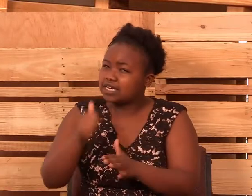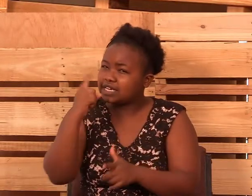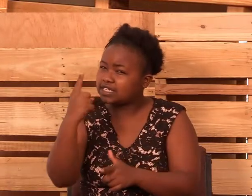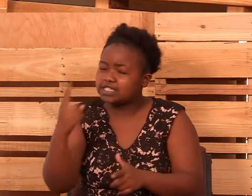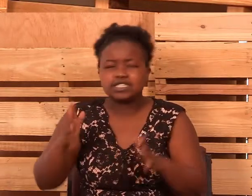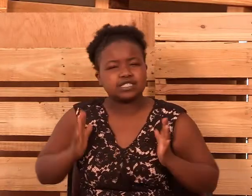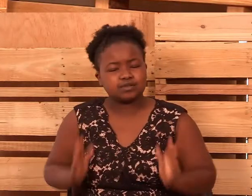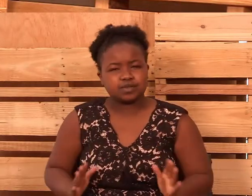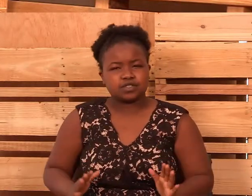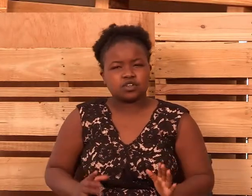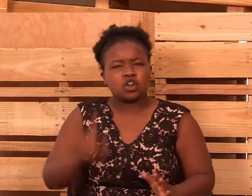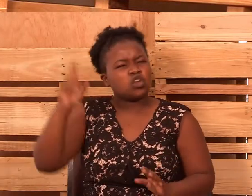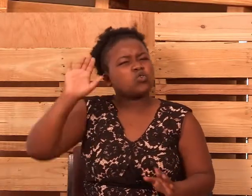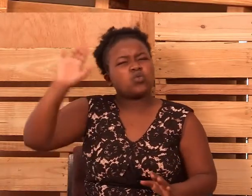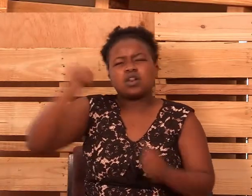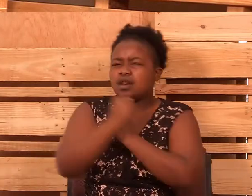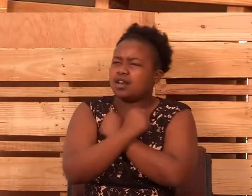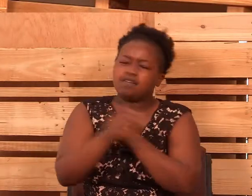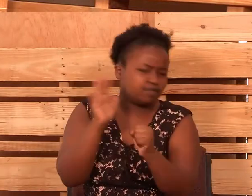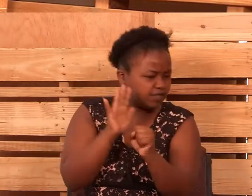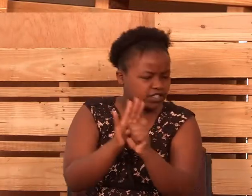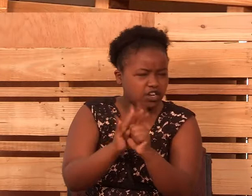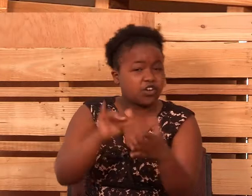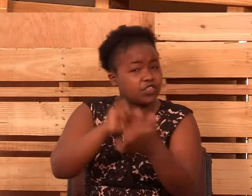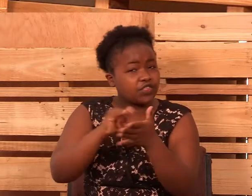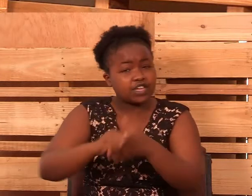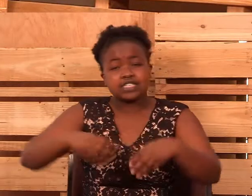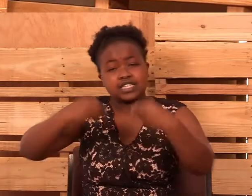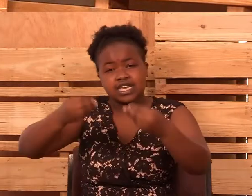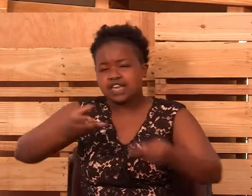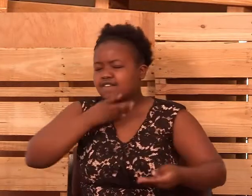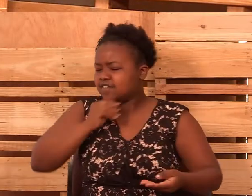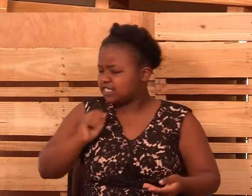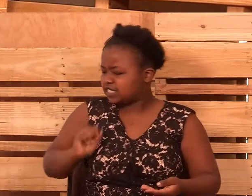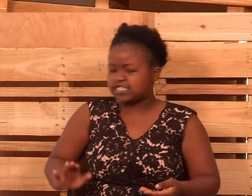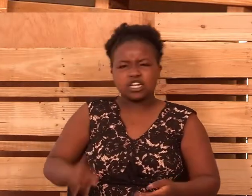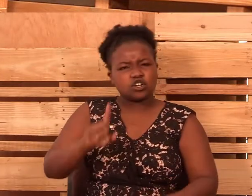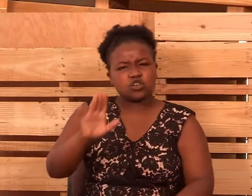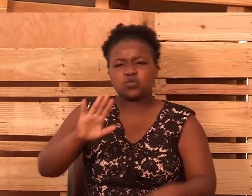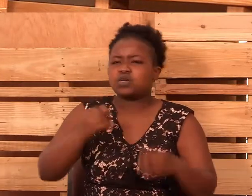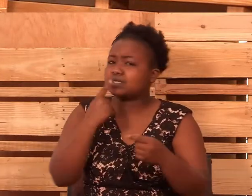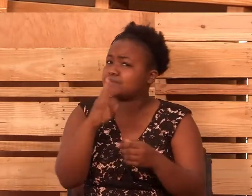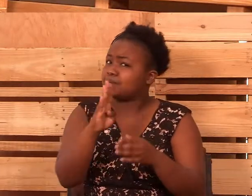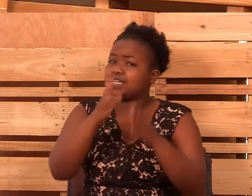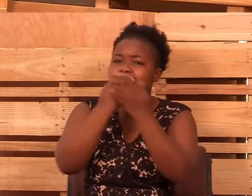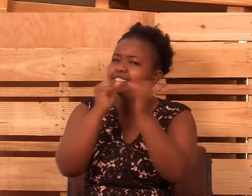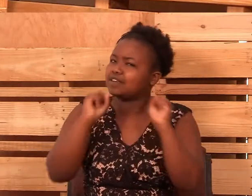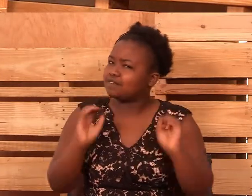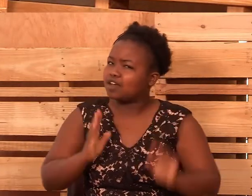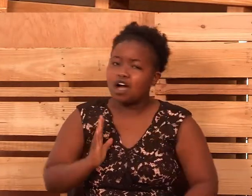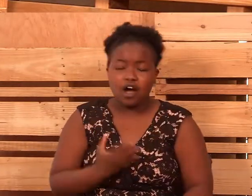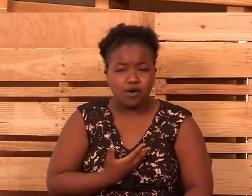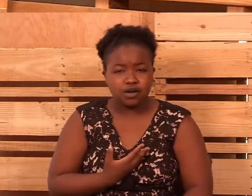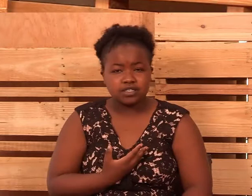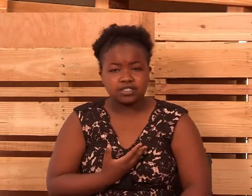much that you gave your only son to be our Savior. Thank you for being our Savior. We